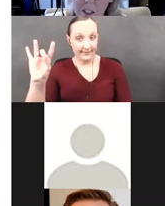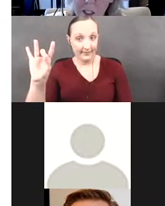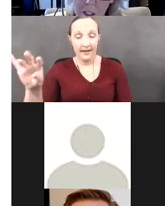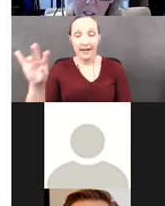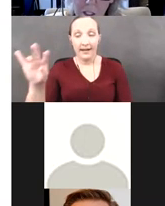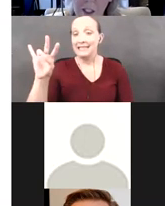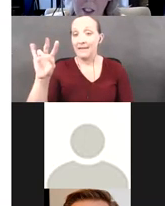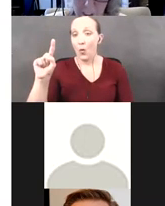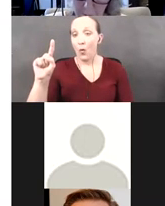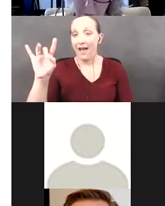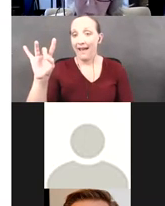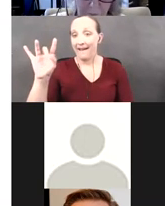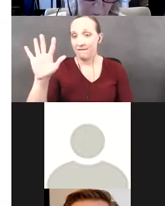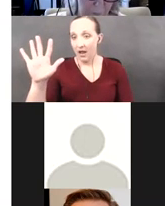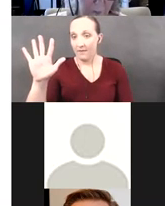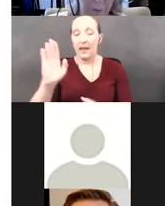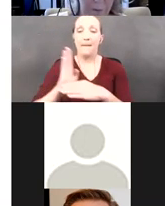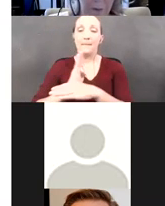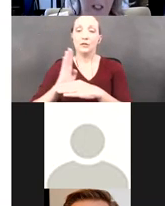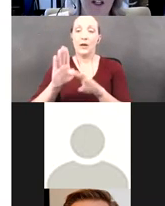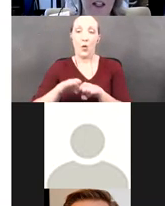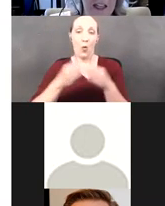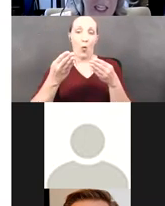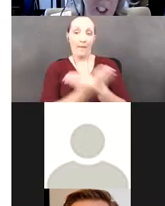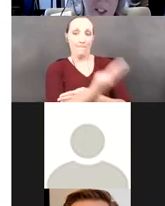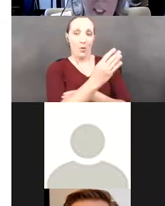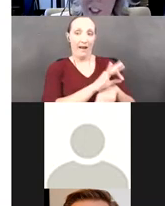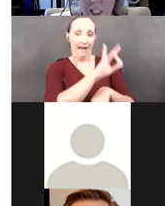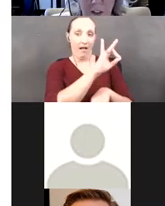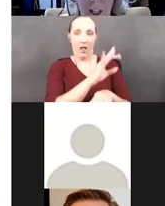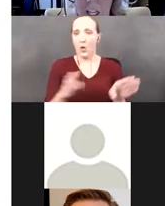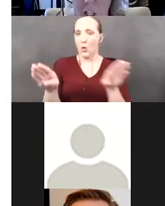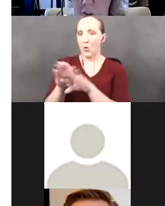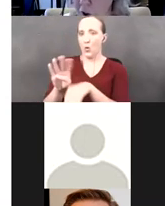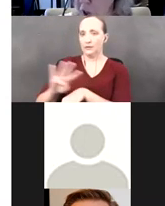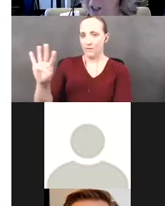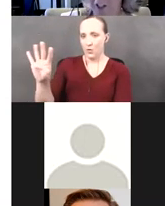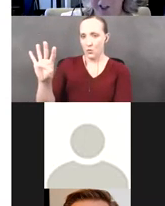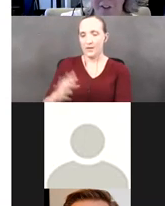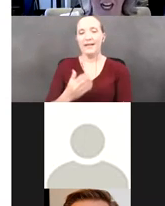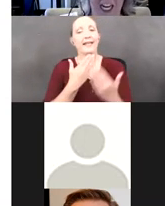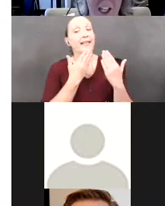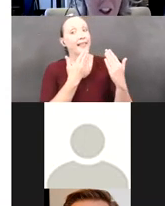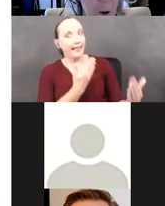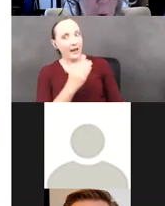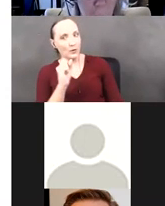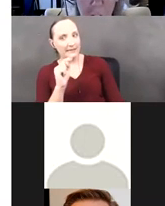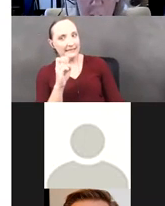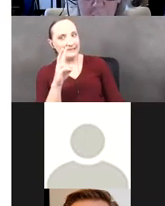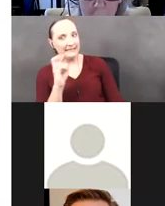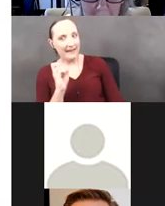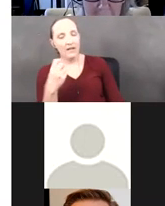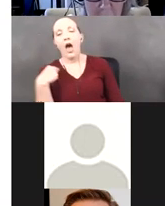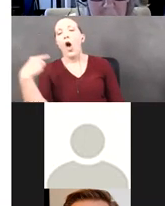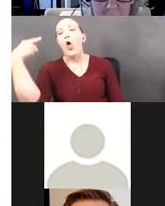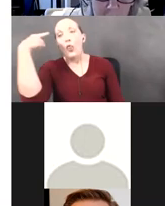951-208-7185, and we're here between the hours of 8 and 951-208-7185 y 4. estamos aquí desde 8 a Thank 4. you, Steve. And thank you for Gracias. clarifying. I Y thought you gracias were por referring